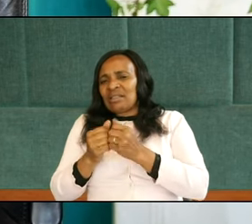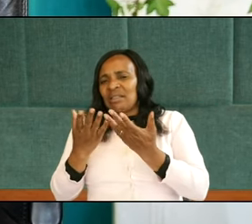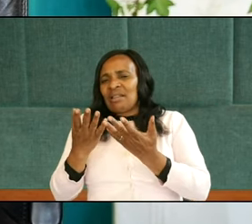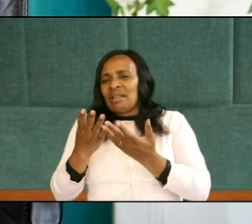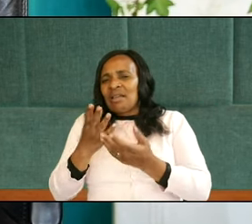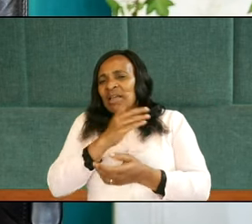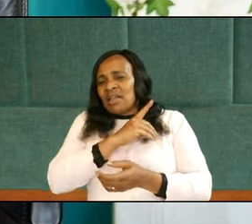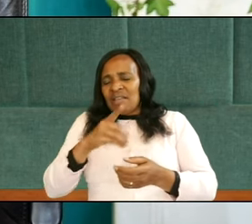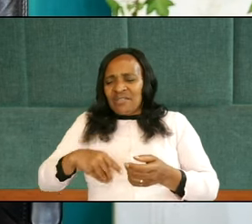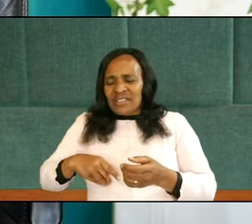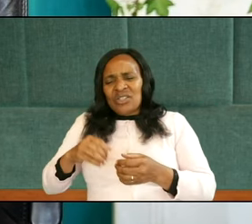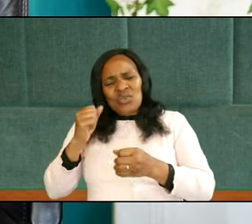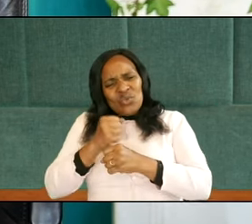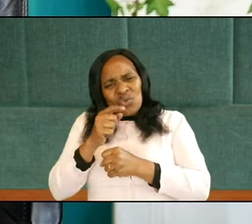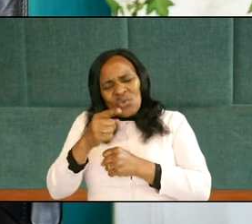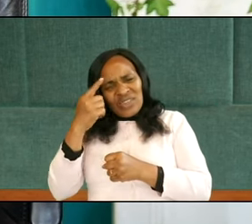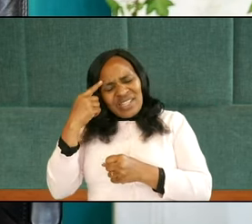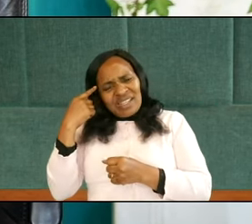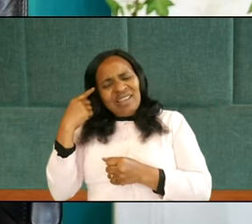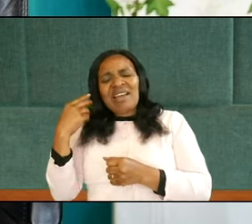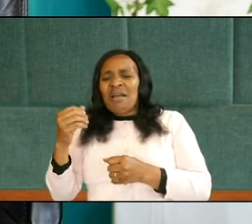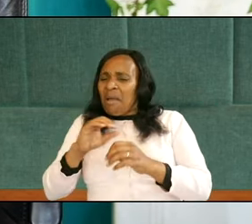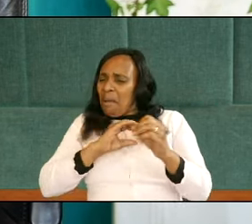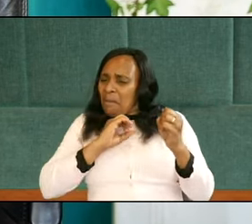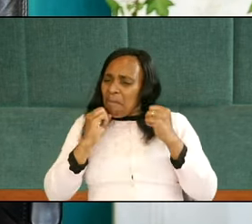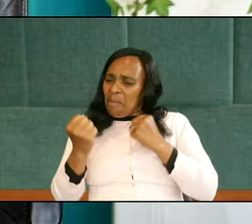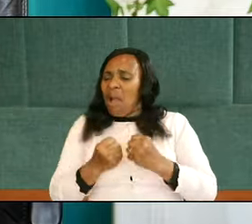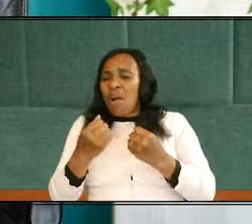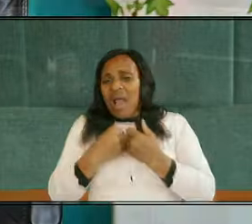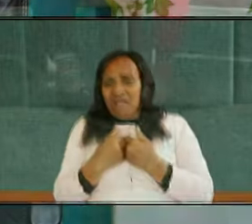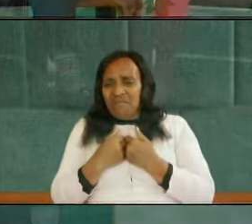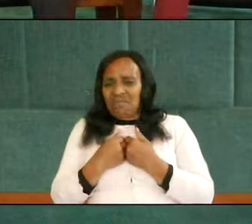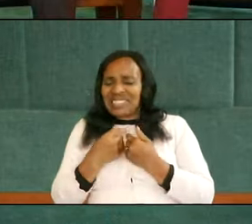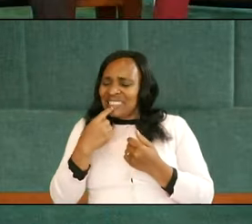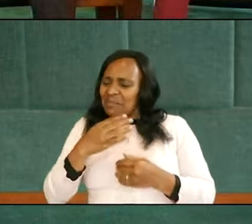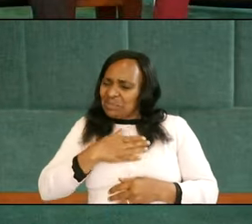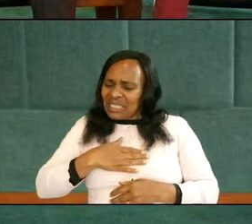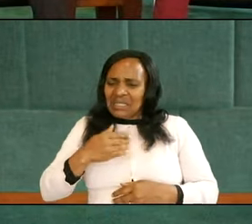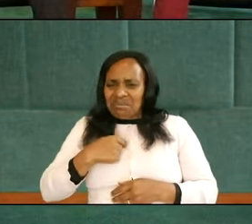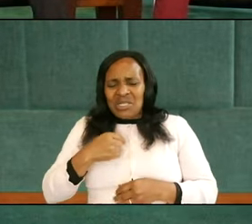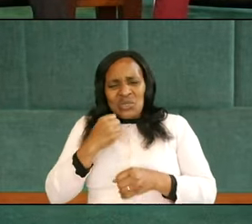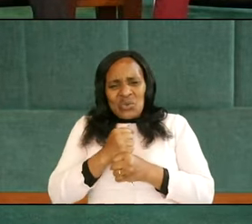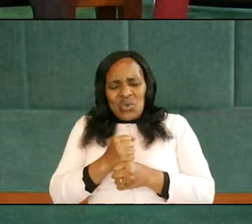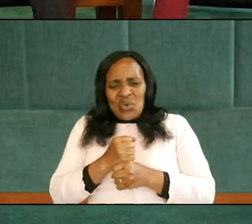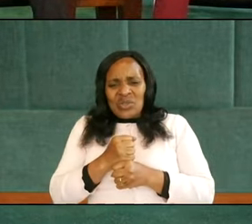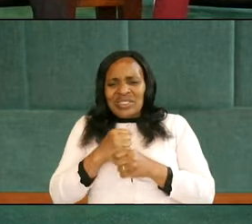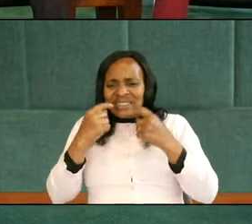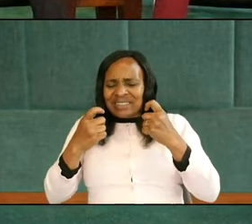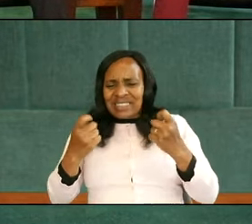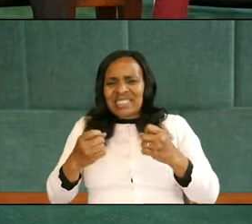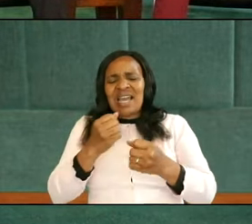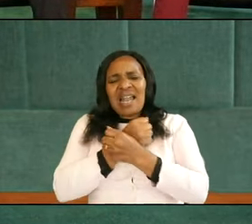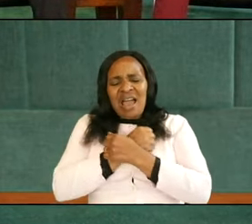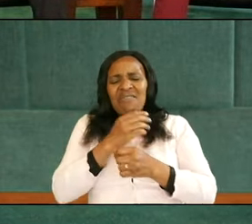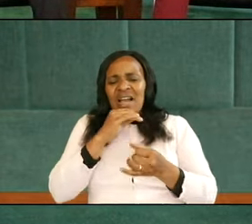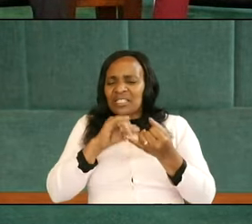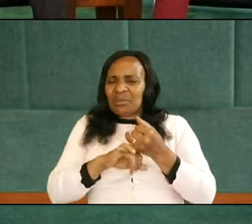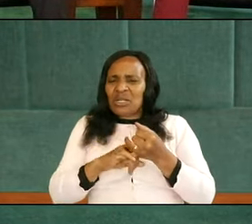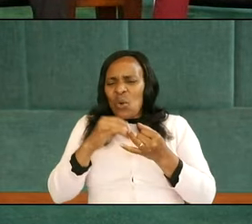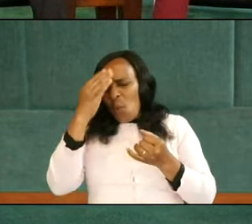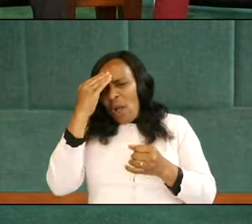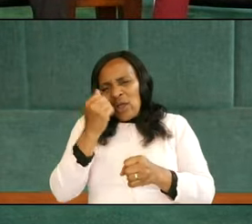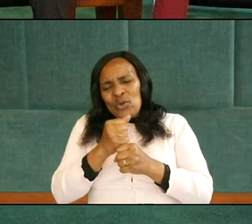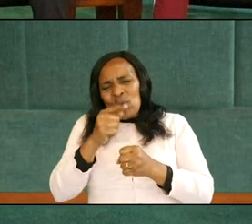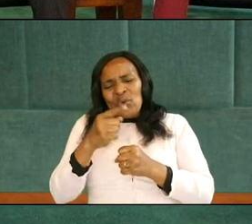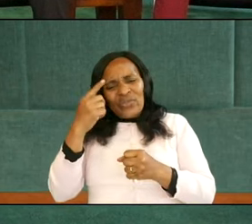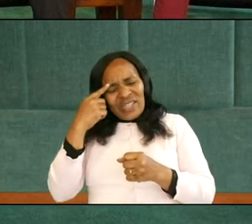to actually reject and say, you know, no, please, I cannot do such a sin. I love my husband. Why do you think she just